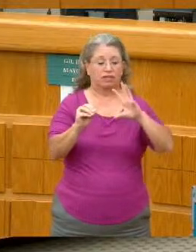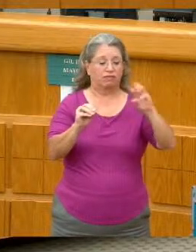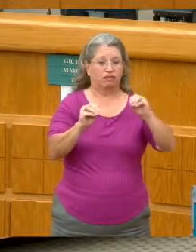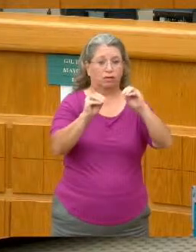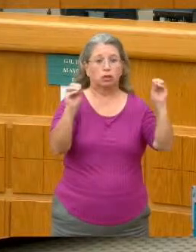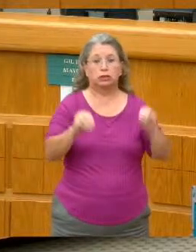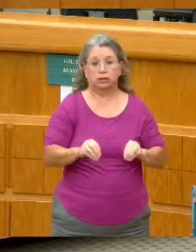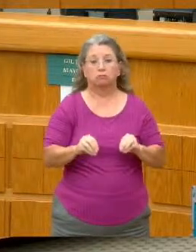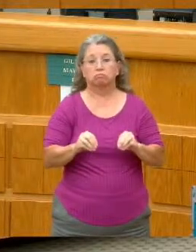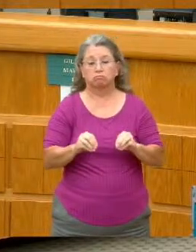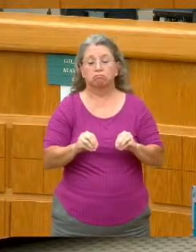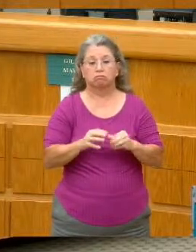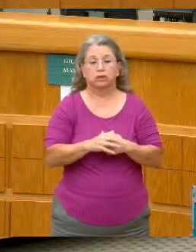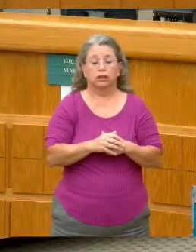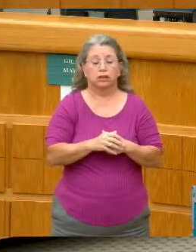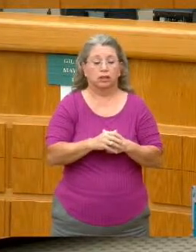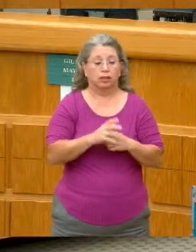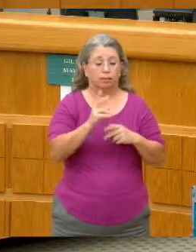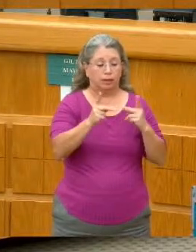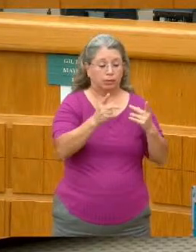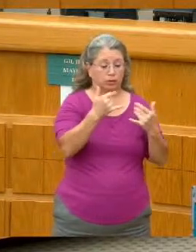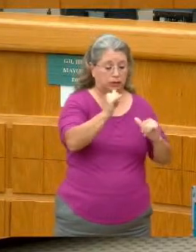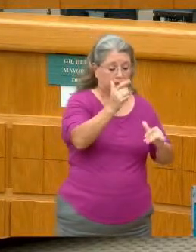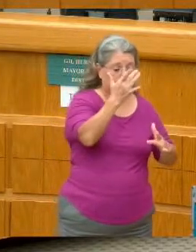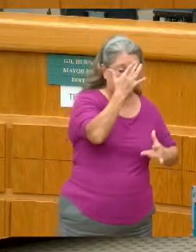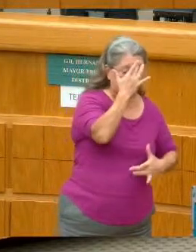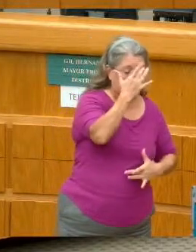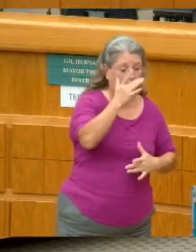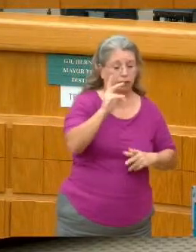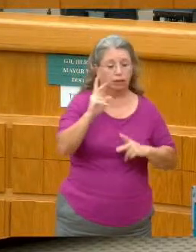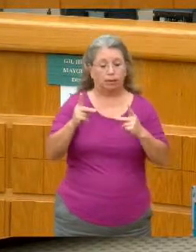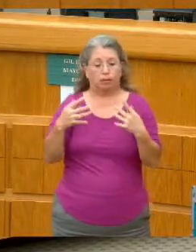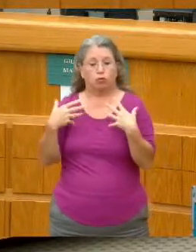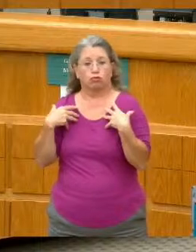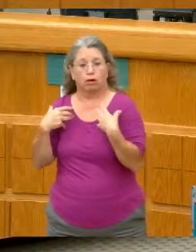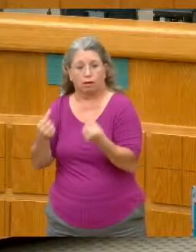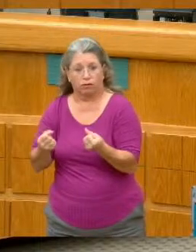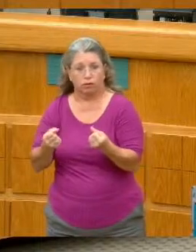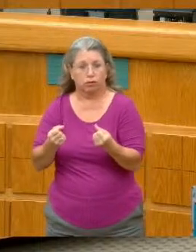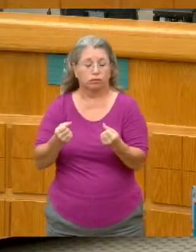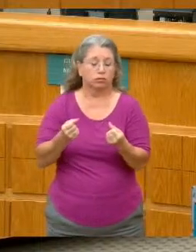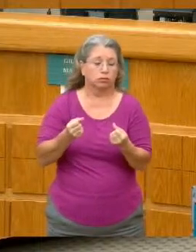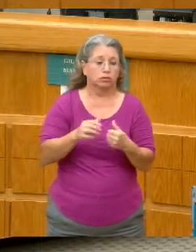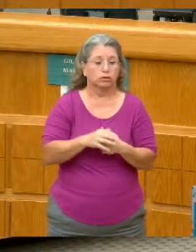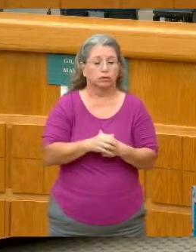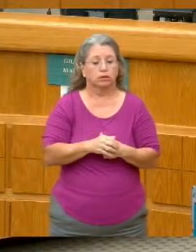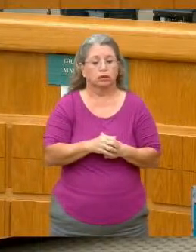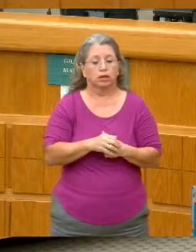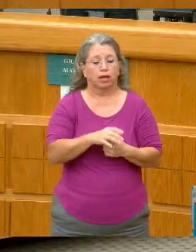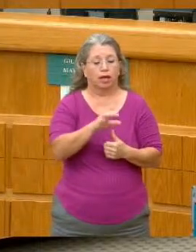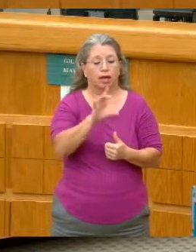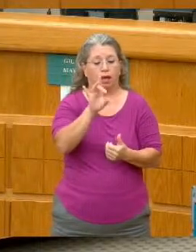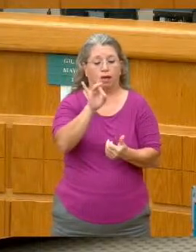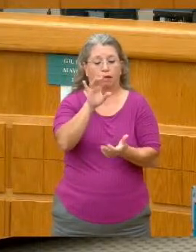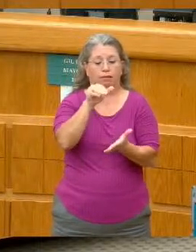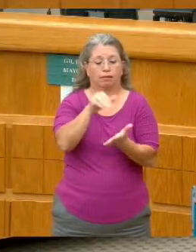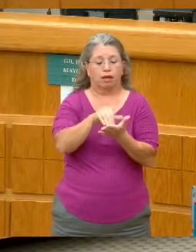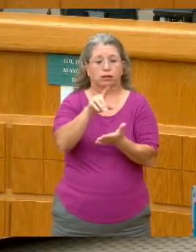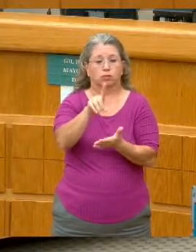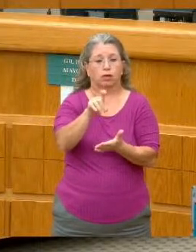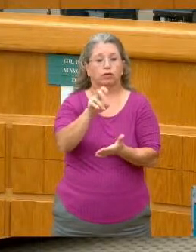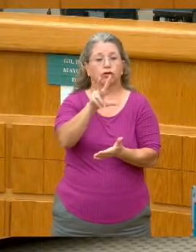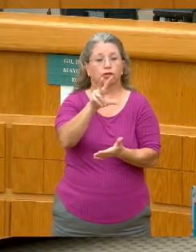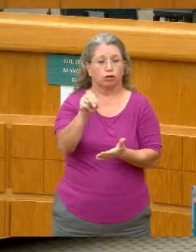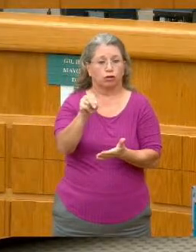persons with the virus versus those persons that have recovered. So about 8,130